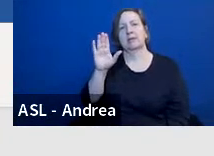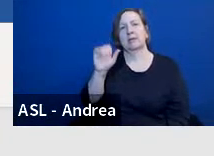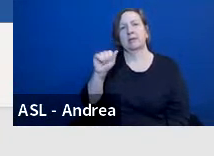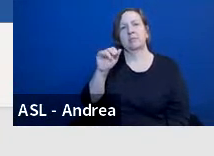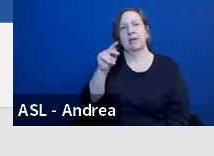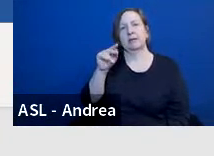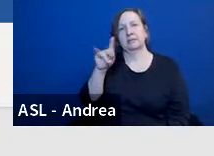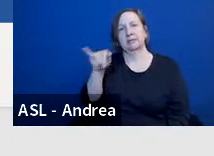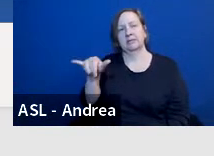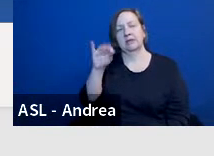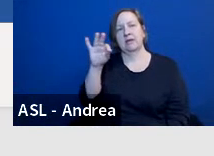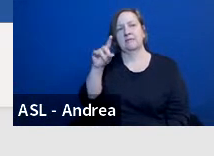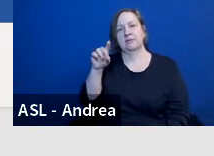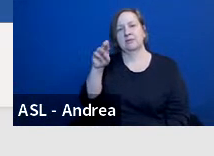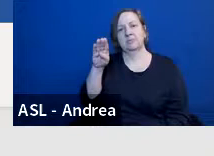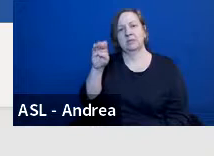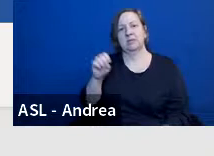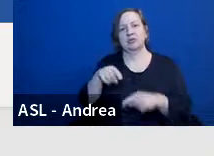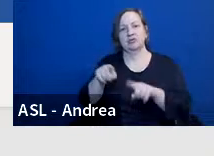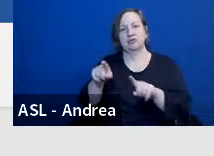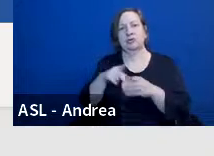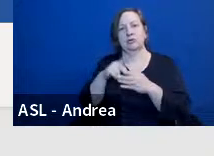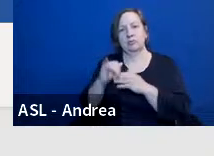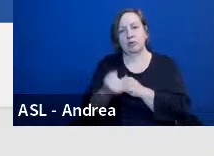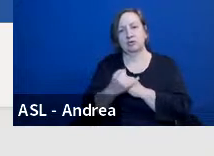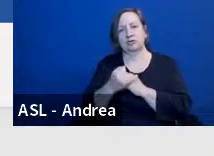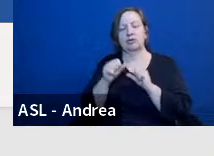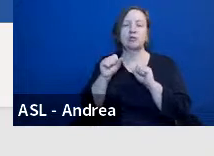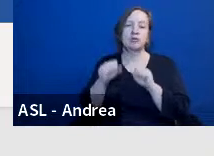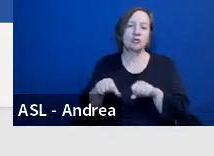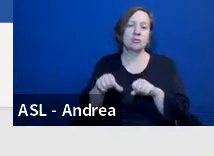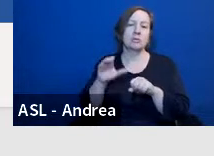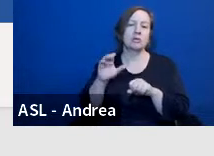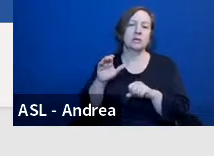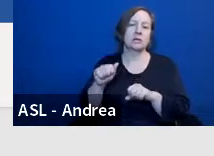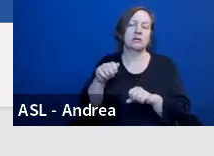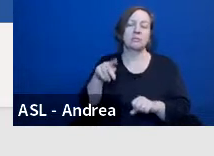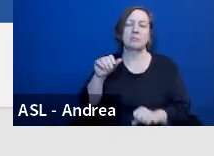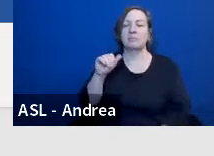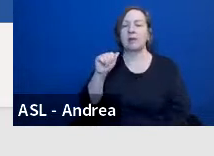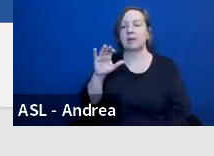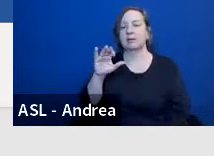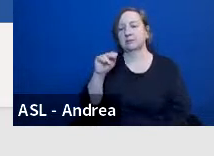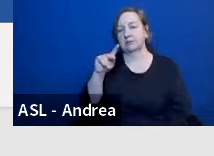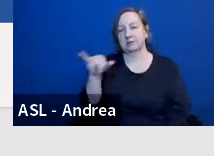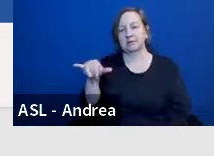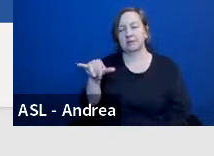over the course of the project? Could be capacity in terms of,